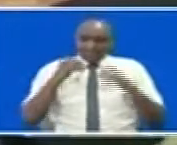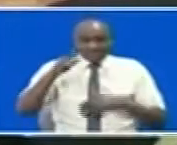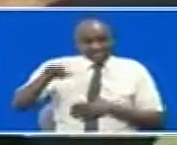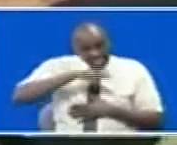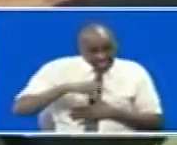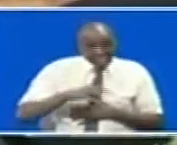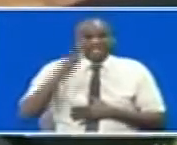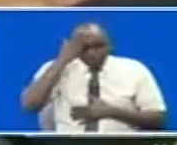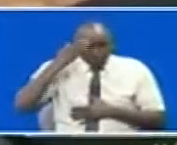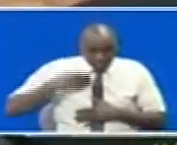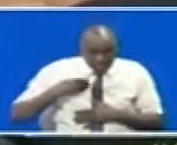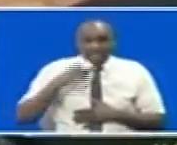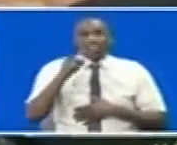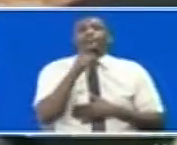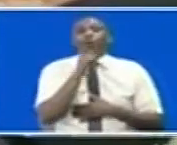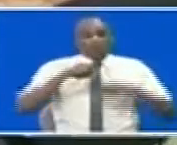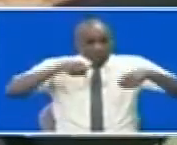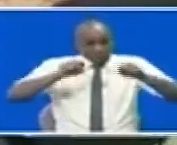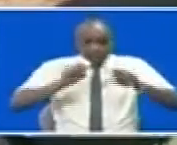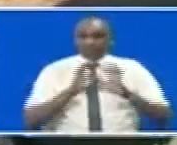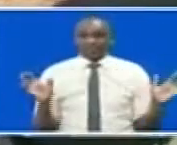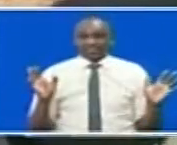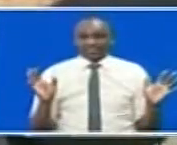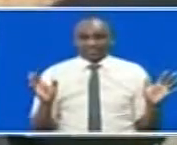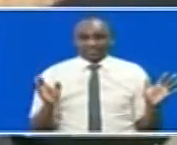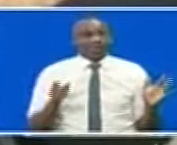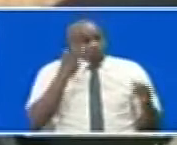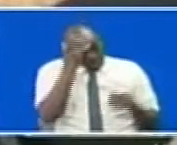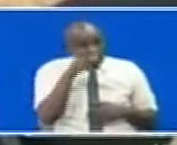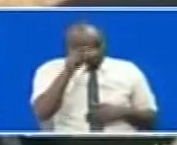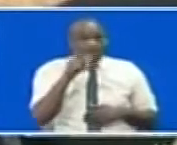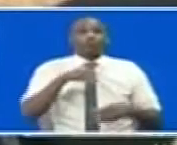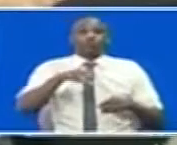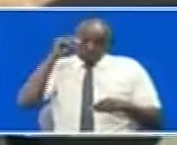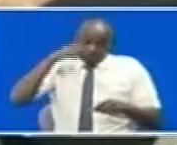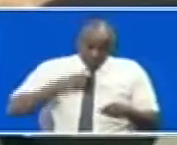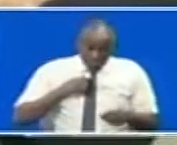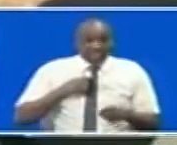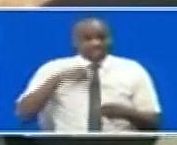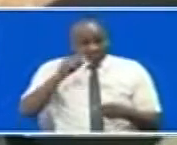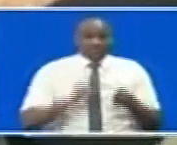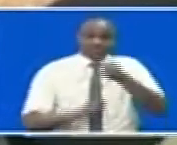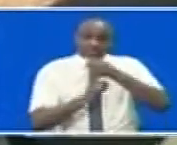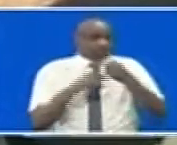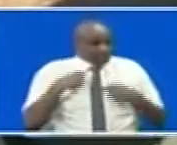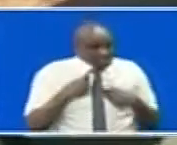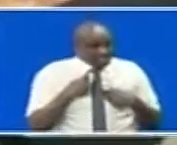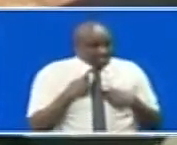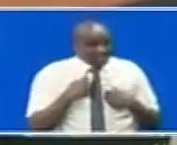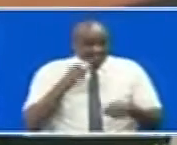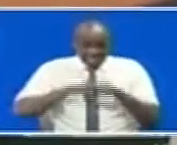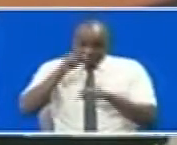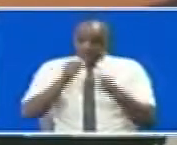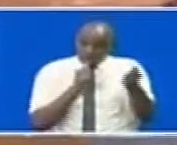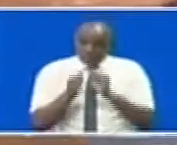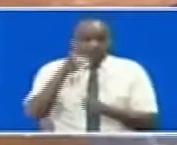township wananijua kijana wa boda boda ama kijana wa pikipiki, kwa maana wao ndio walinichukua wakaweza kunishikiria katika hii kinganganyiro